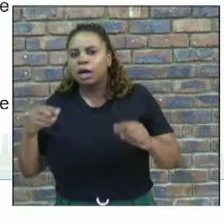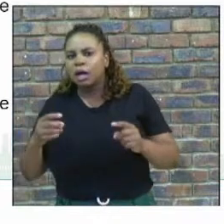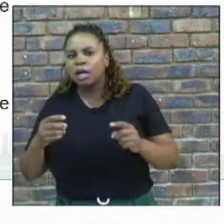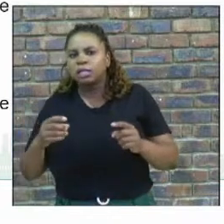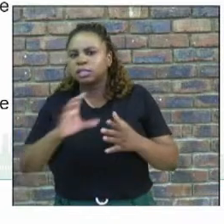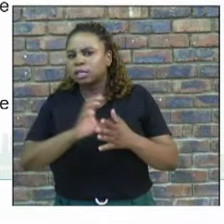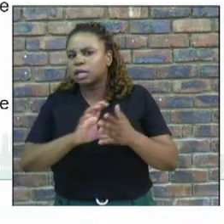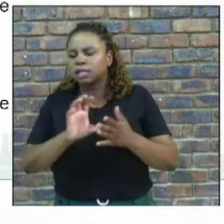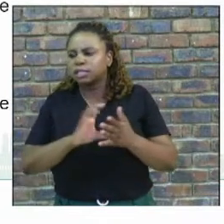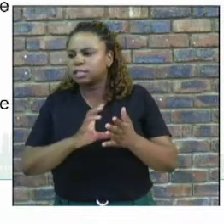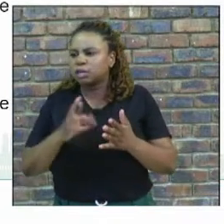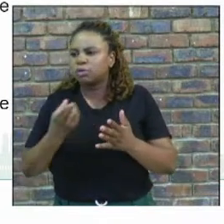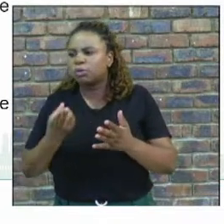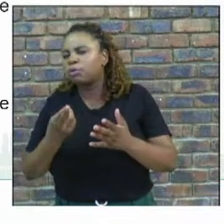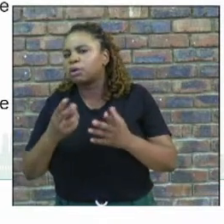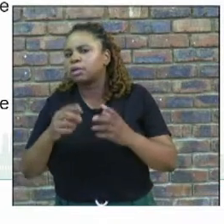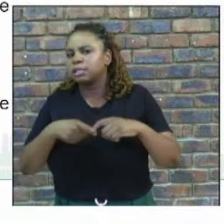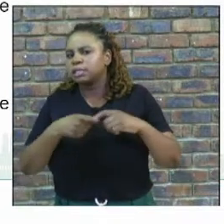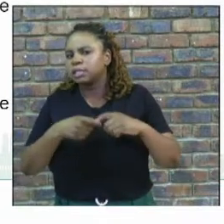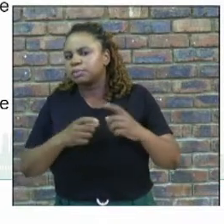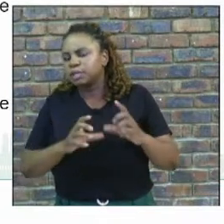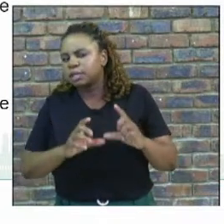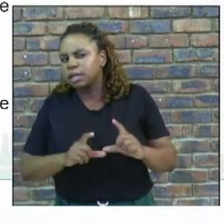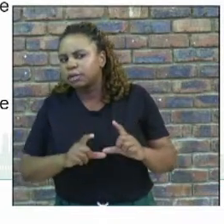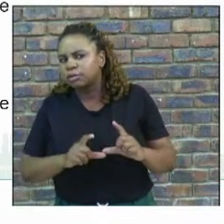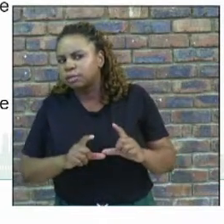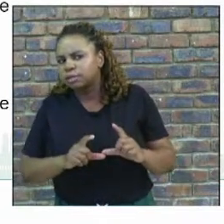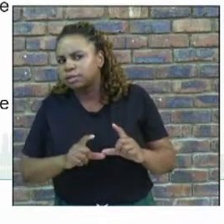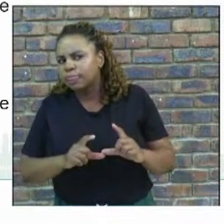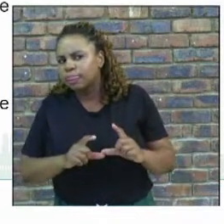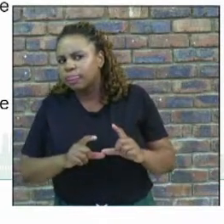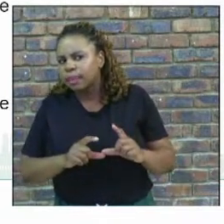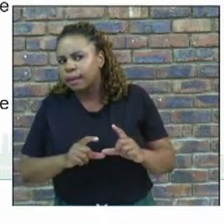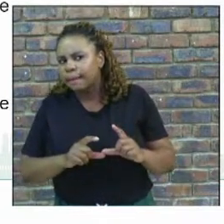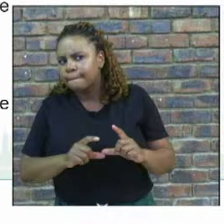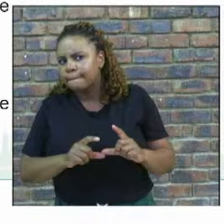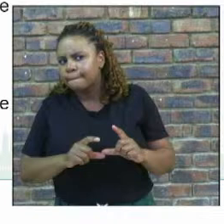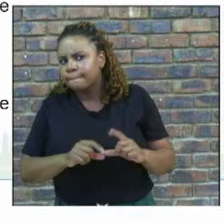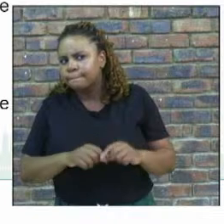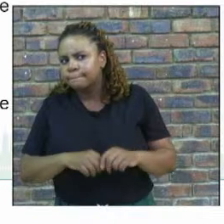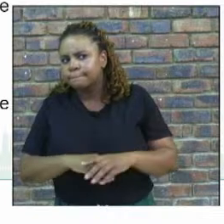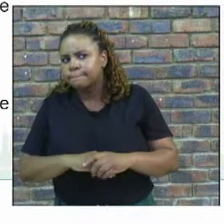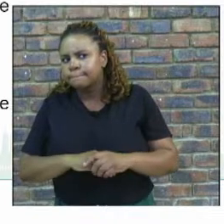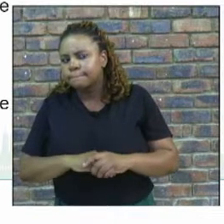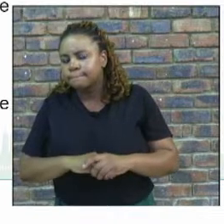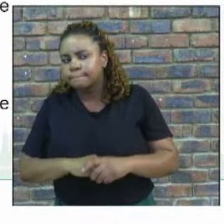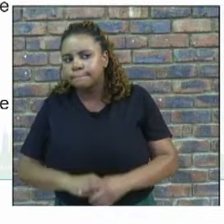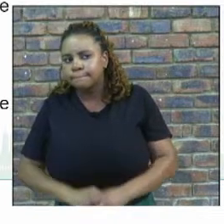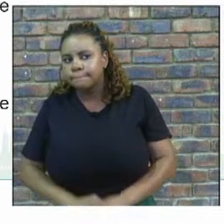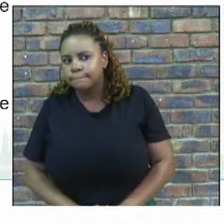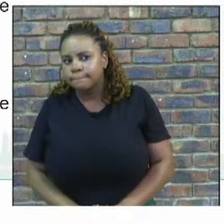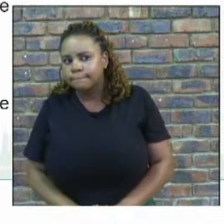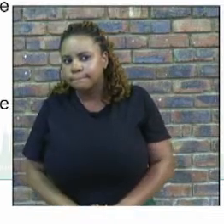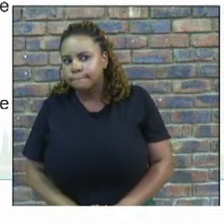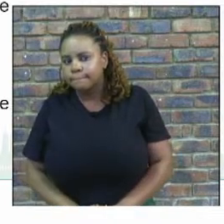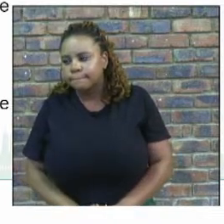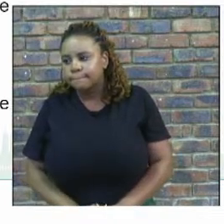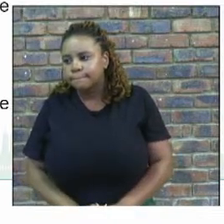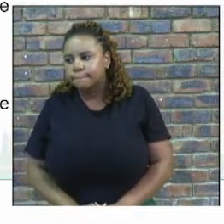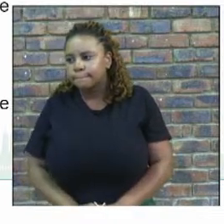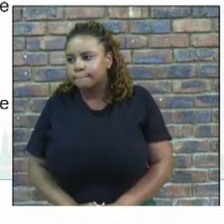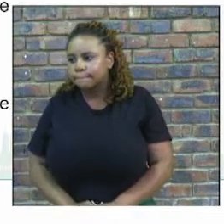exploration and production. This will be done in line with the Constitution.